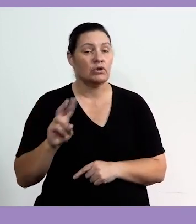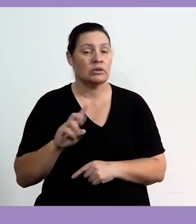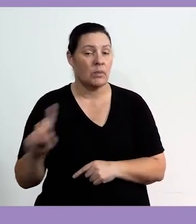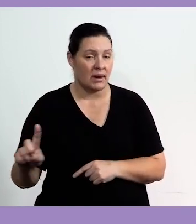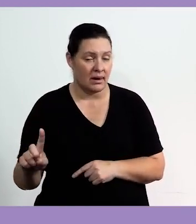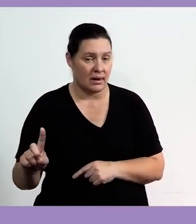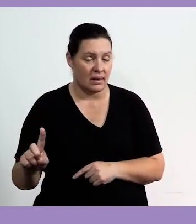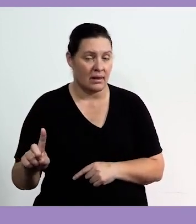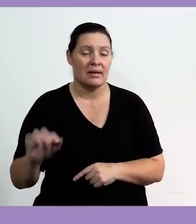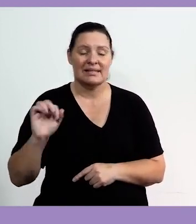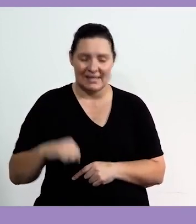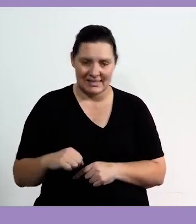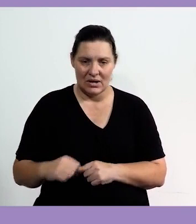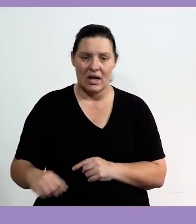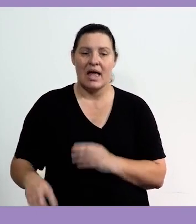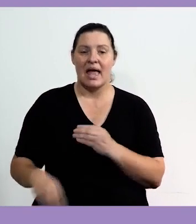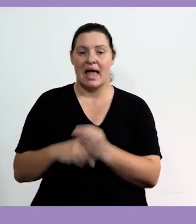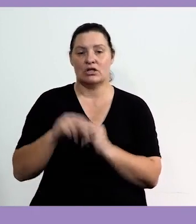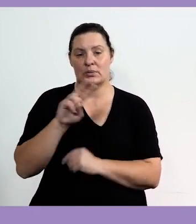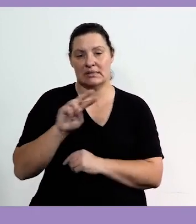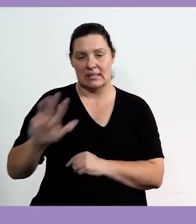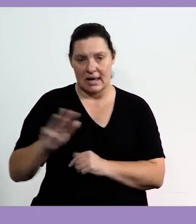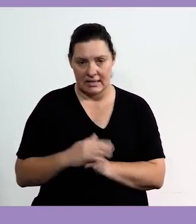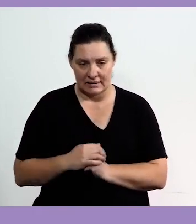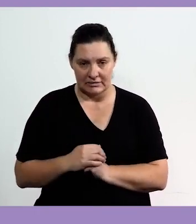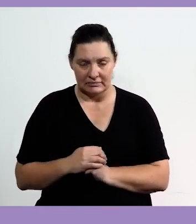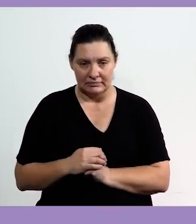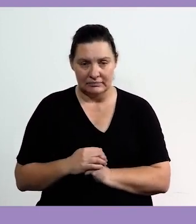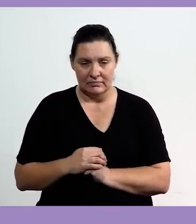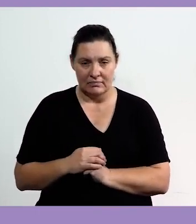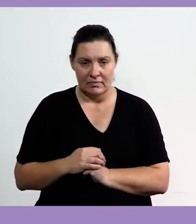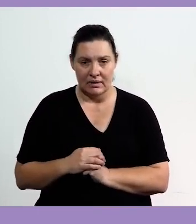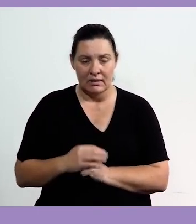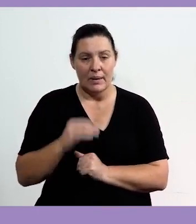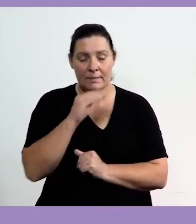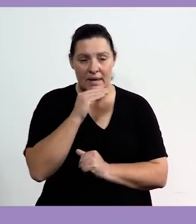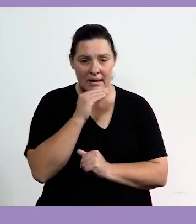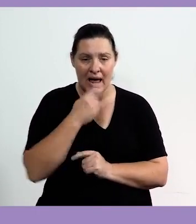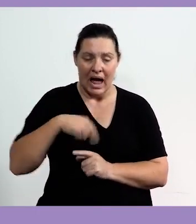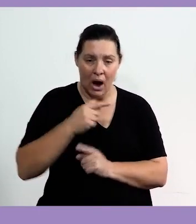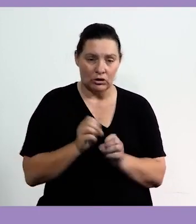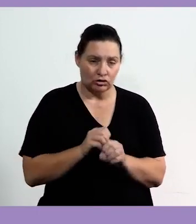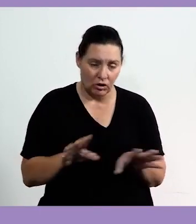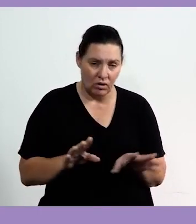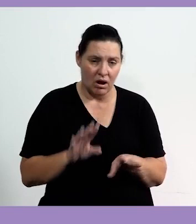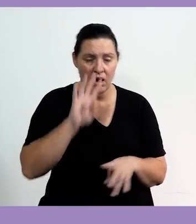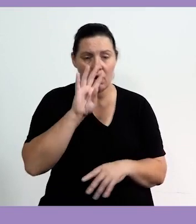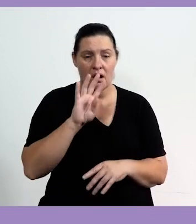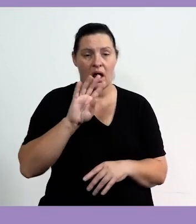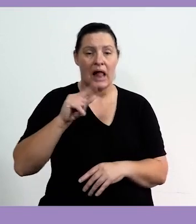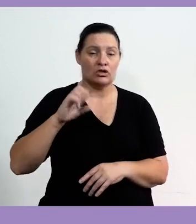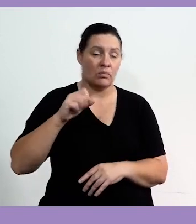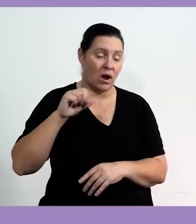get to 21? Correct? We are going to add 29. So it means that our general